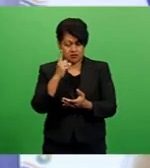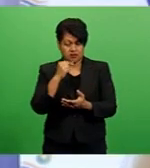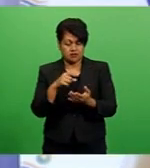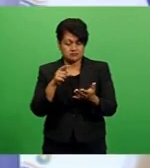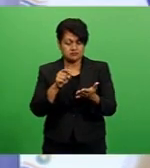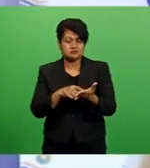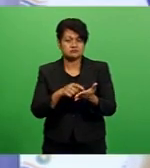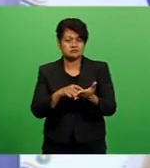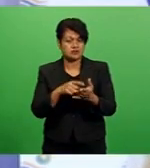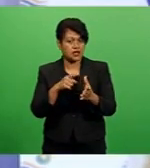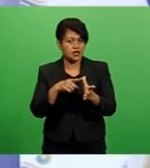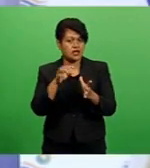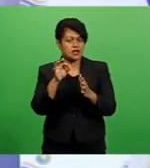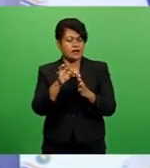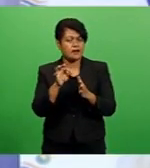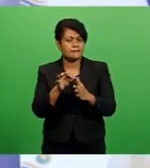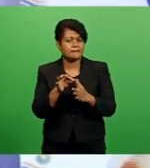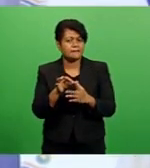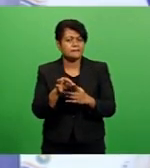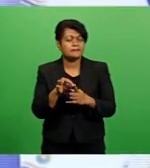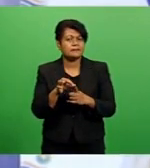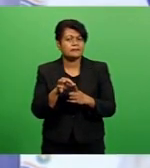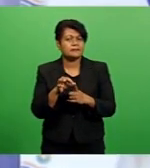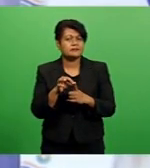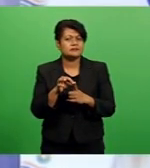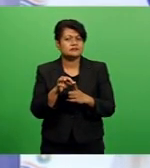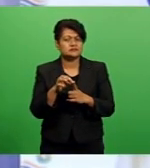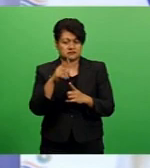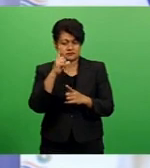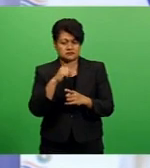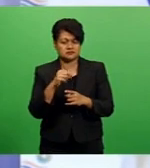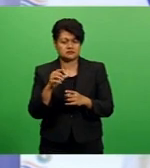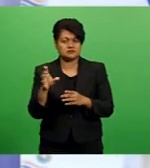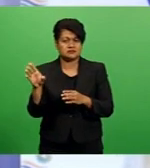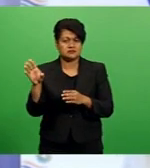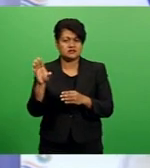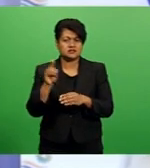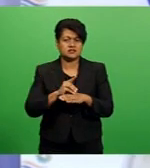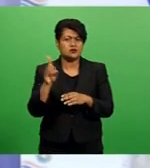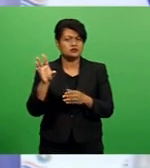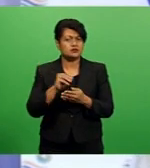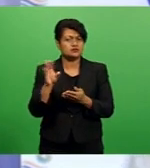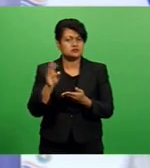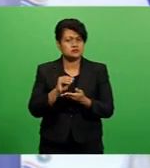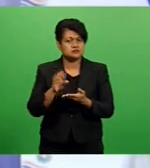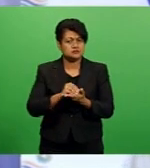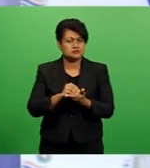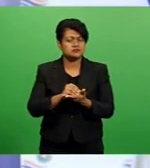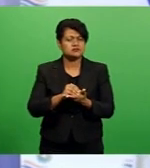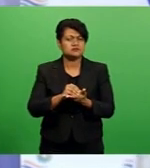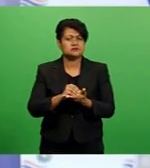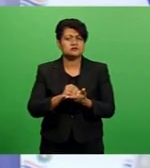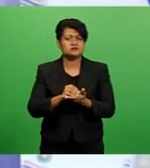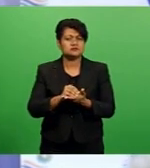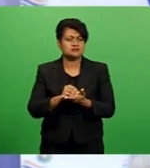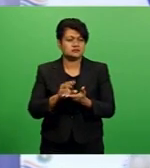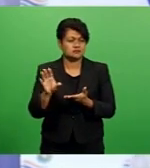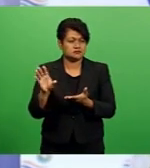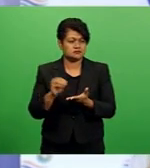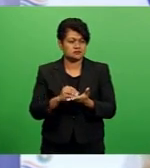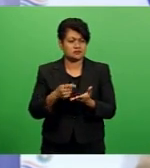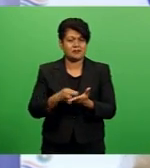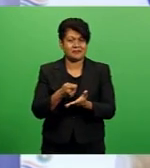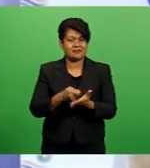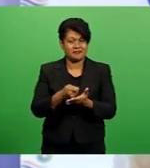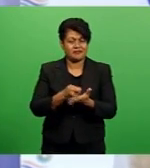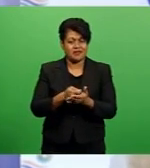app and then you should be able to download your bill. You should be able to print your bill. You